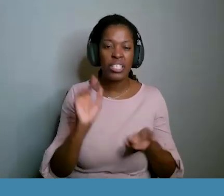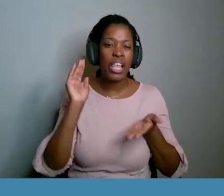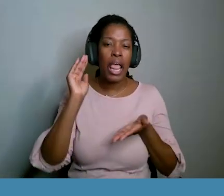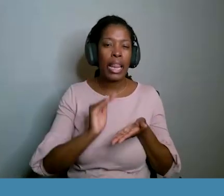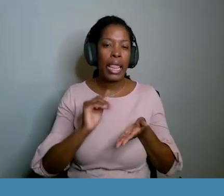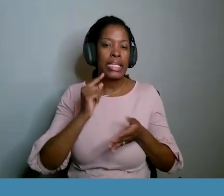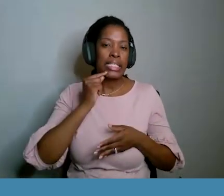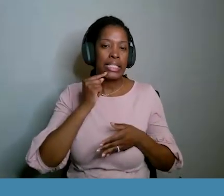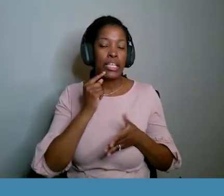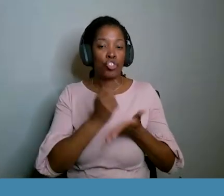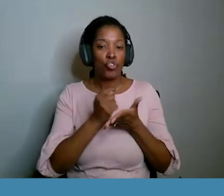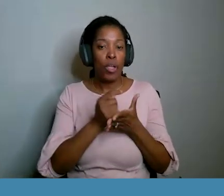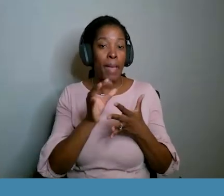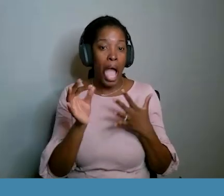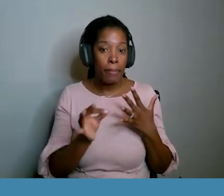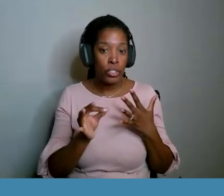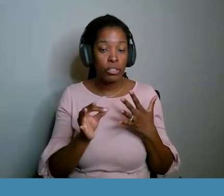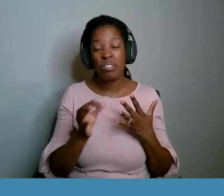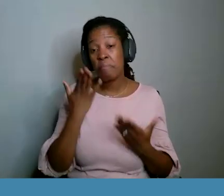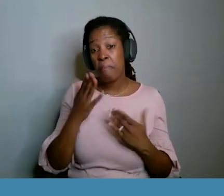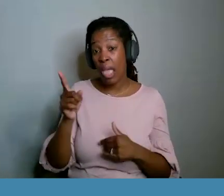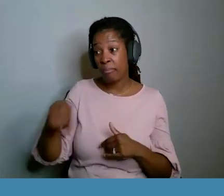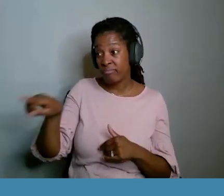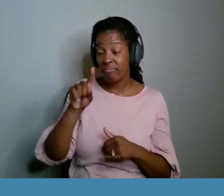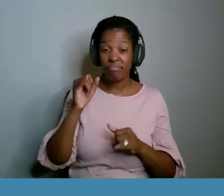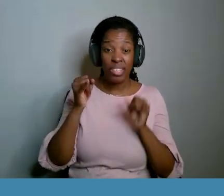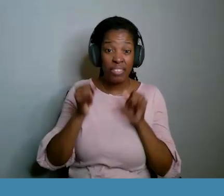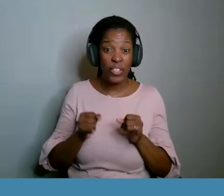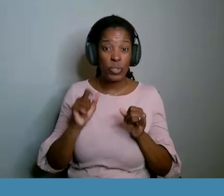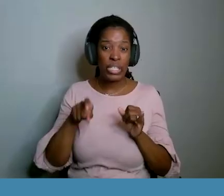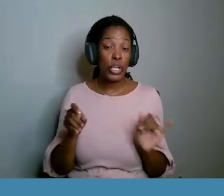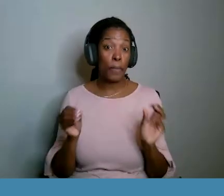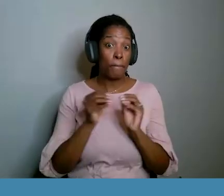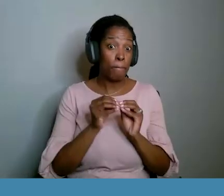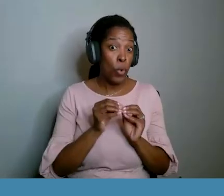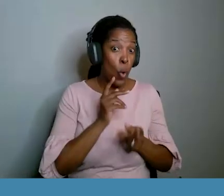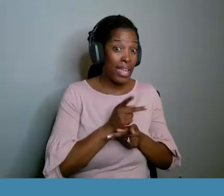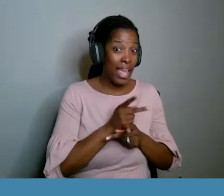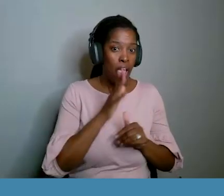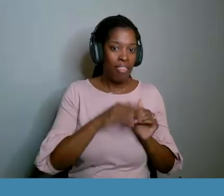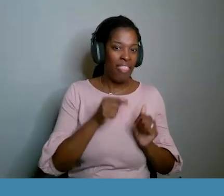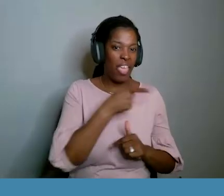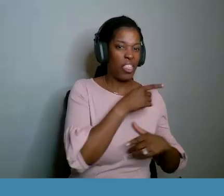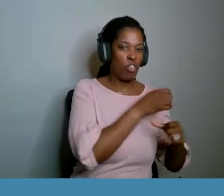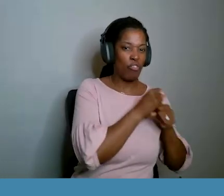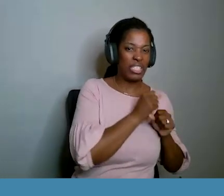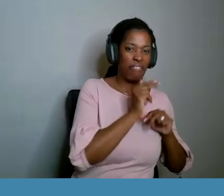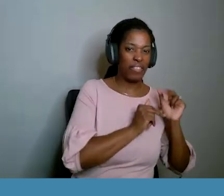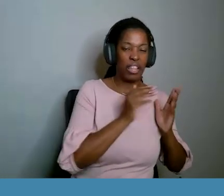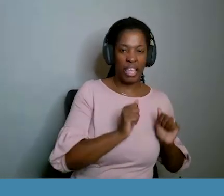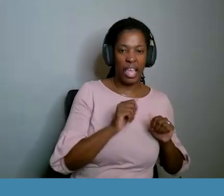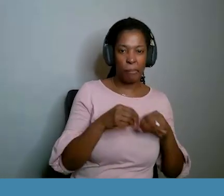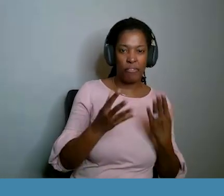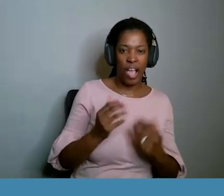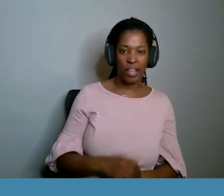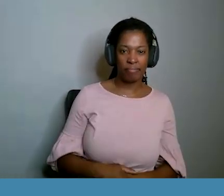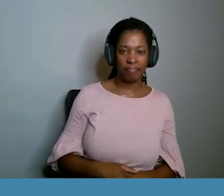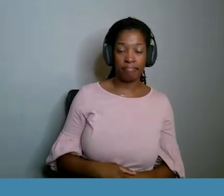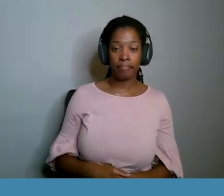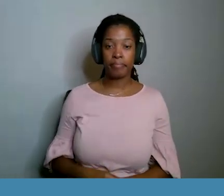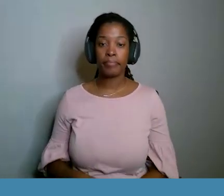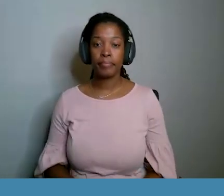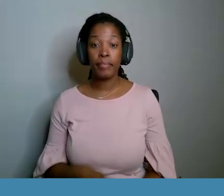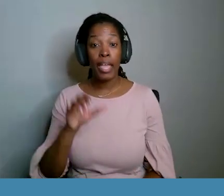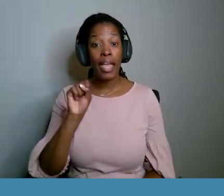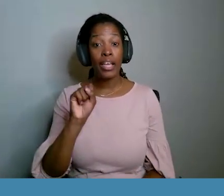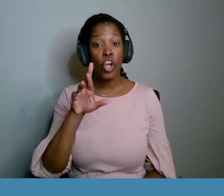treatment option for folks that maybe require a little bit more care than the receiving facilities can provide. And some examples of these,